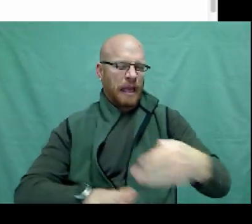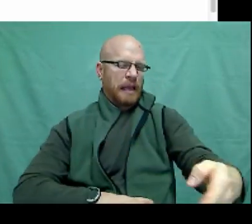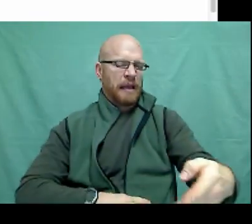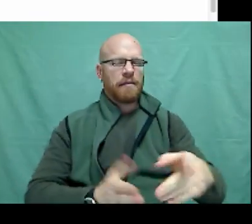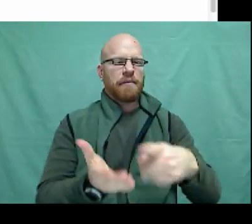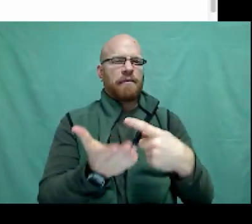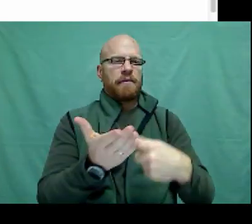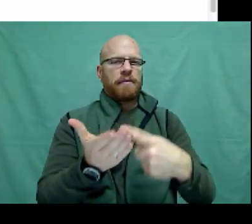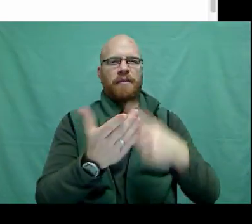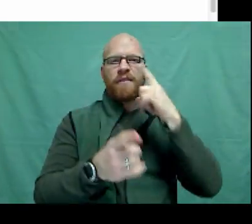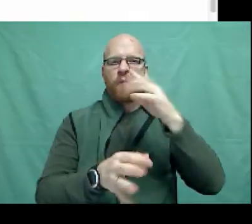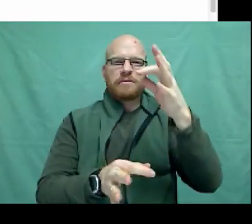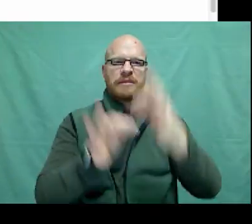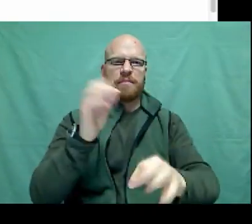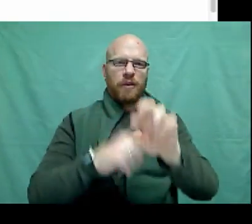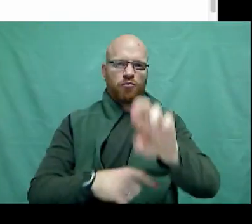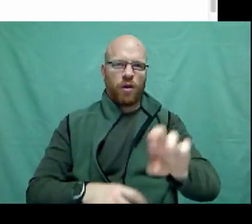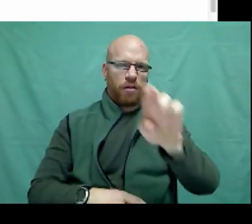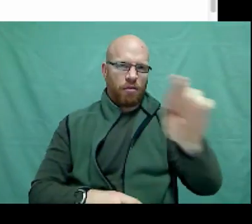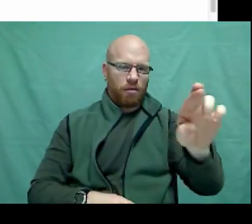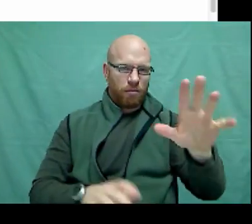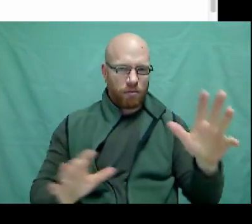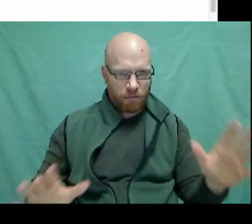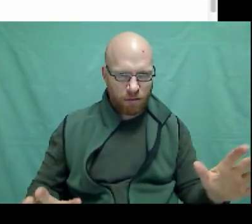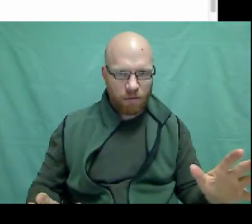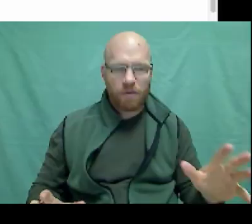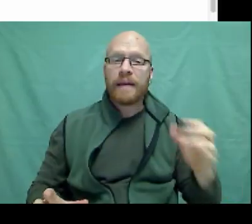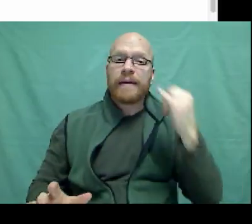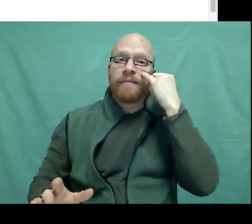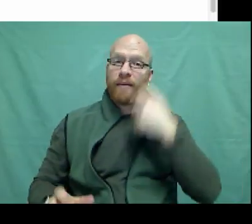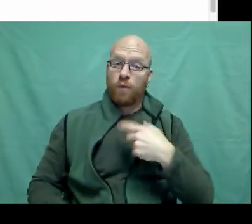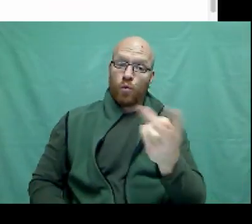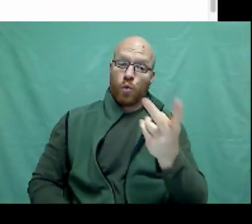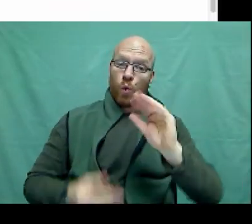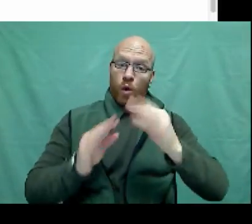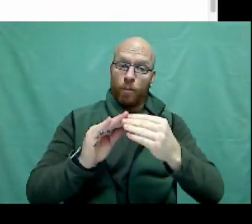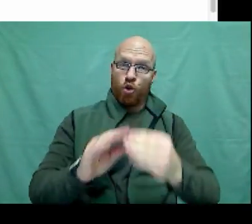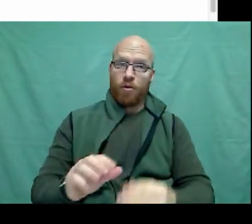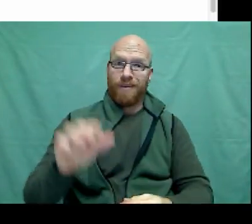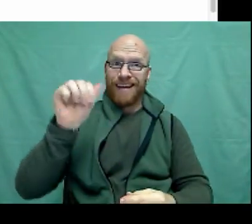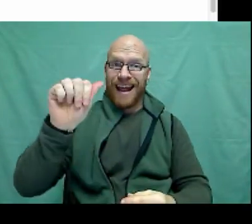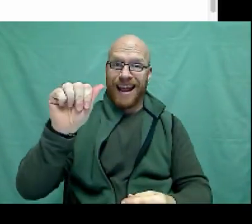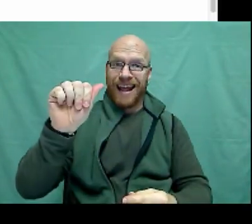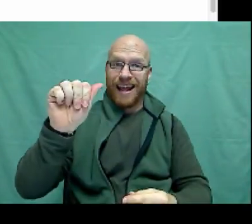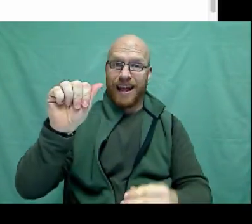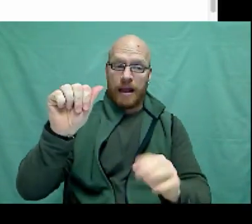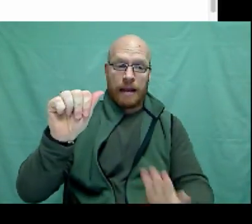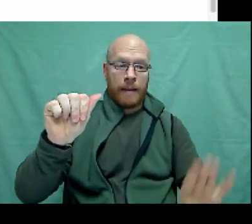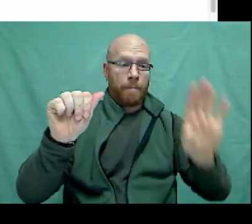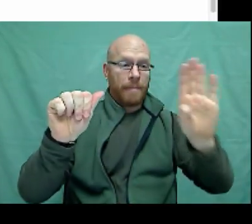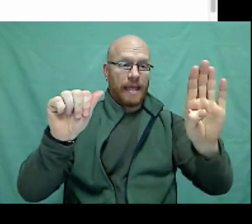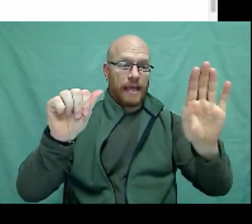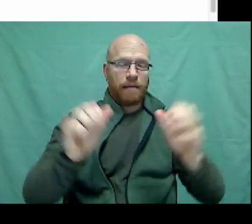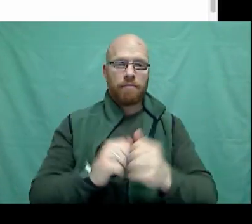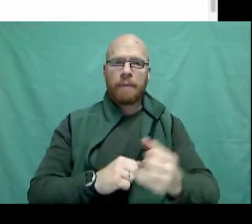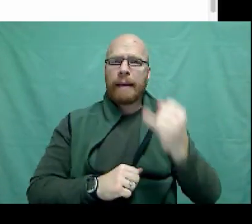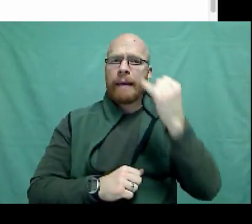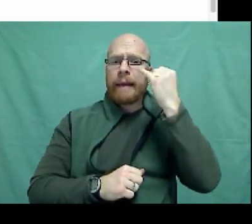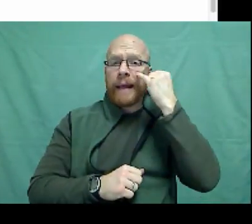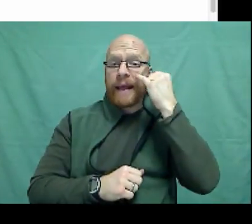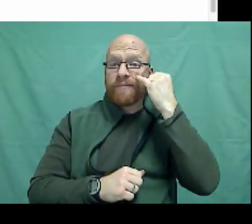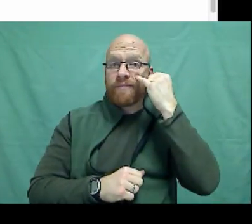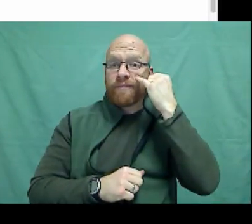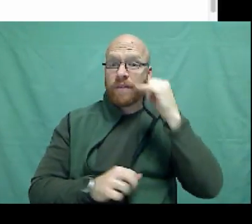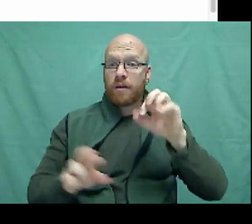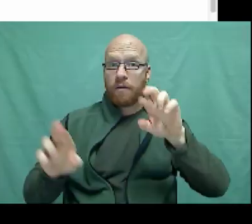We have a couple of main rules we use in simplifying radical expressions. If we have two numbers, a and